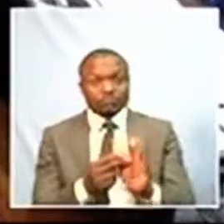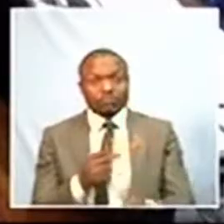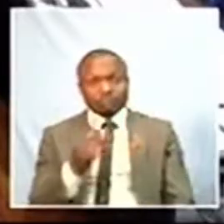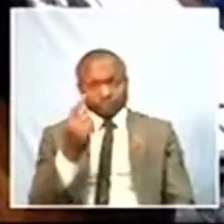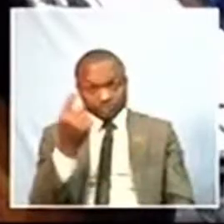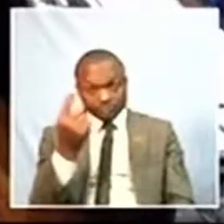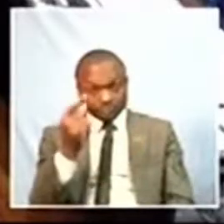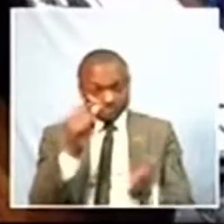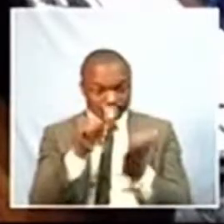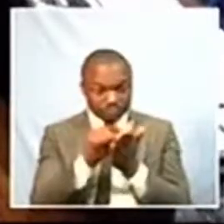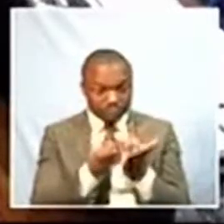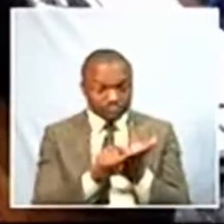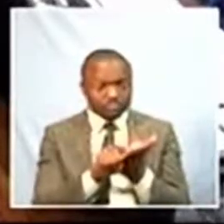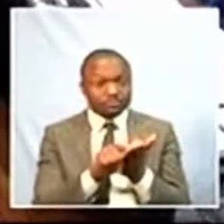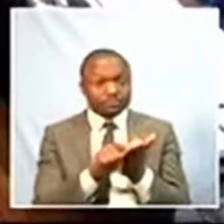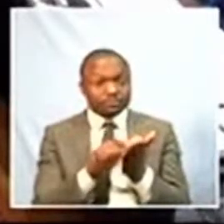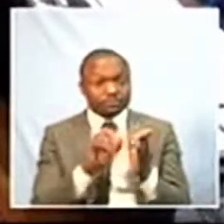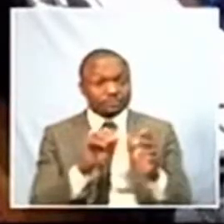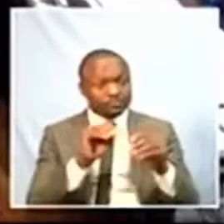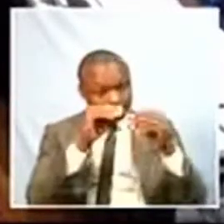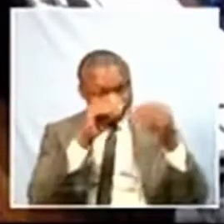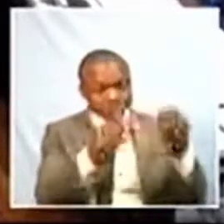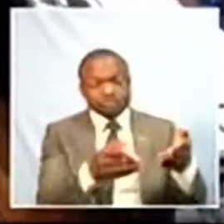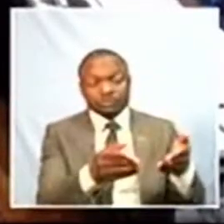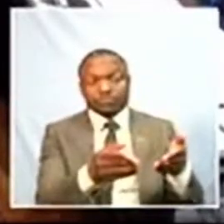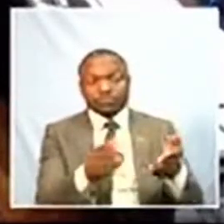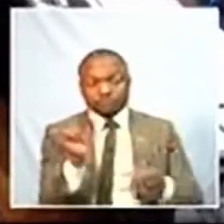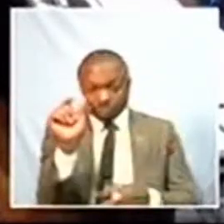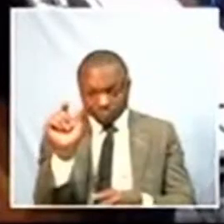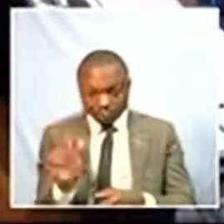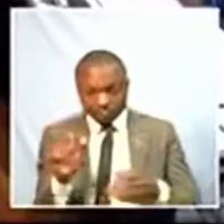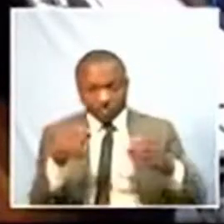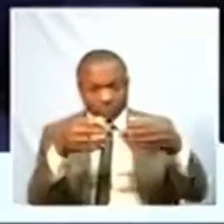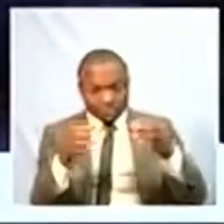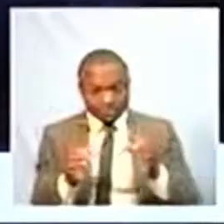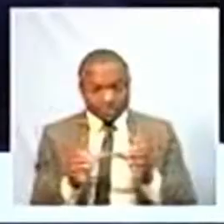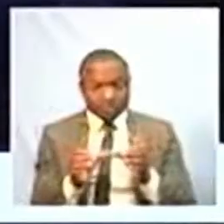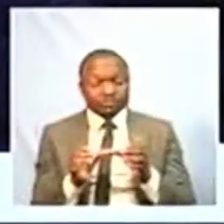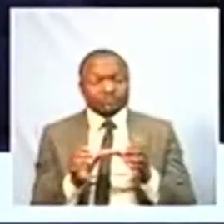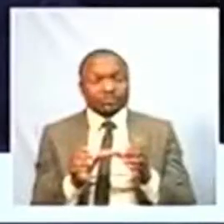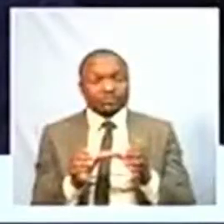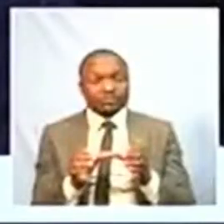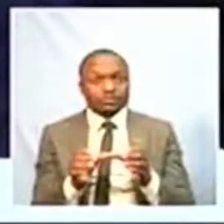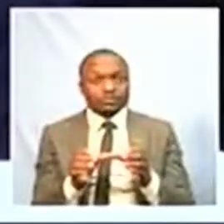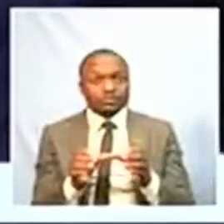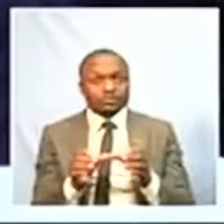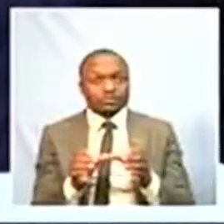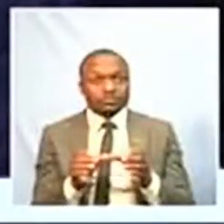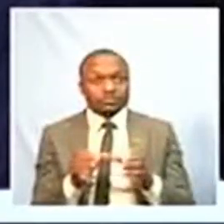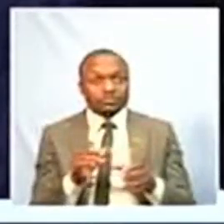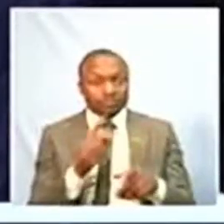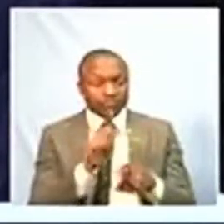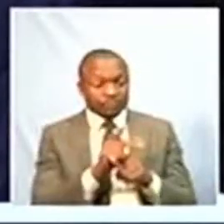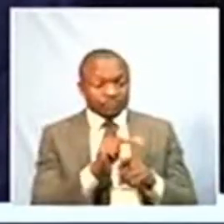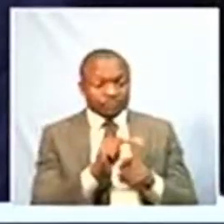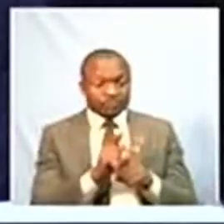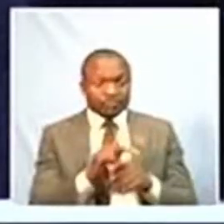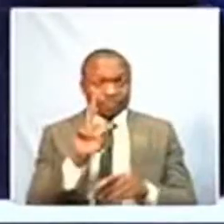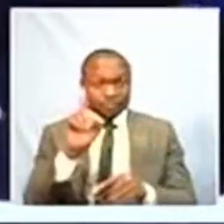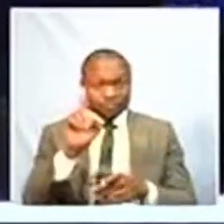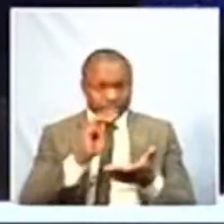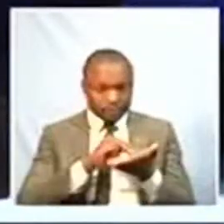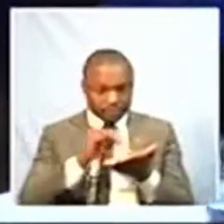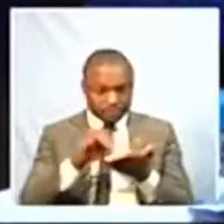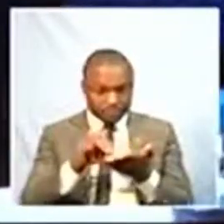circular which was issued to the effect that each constituency was to make a provision of the 1 million.